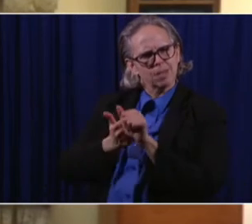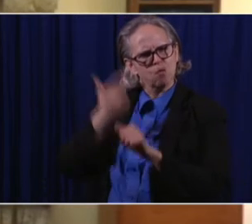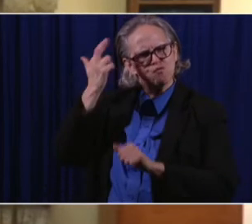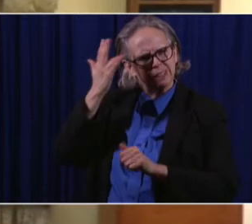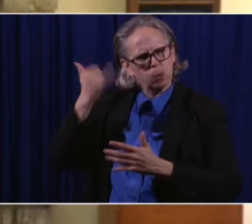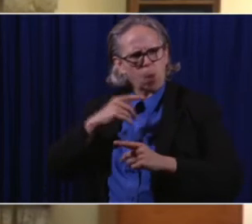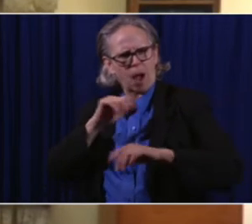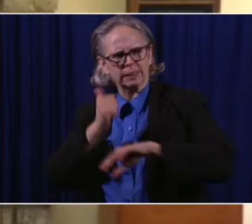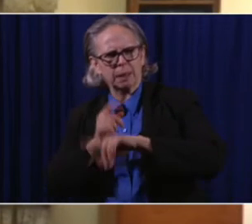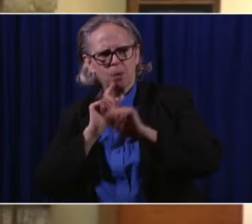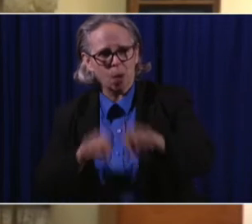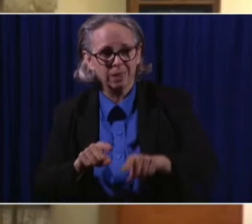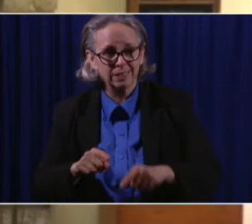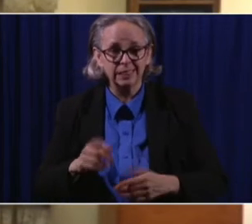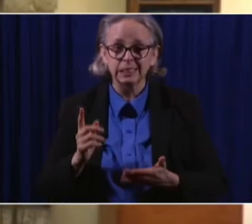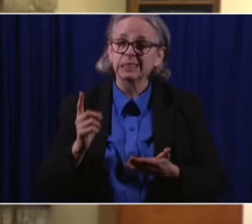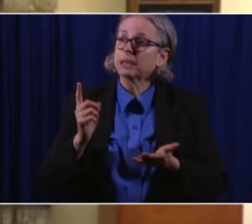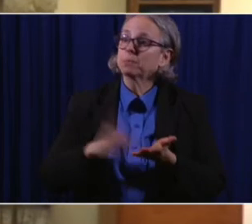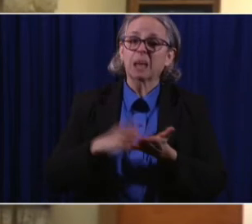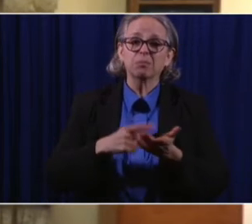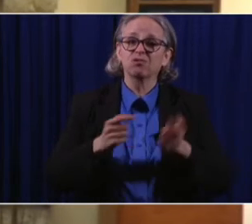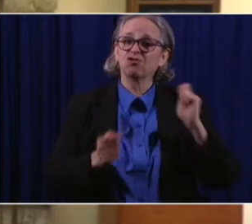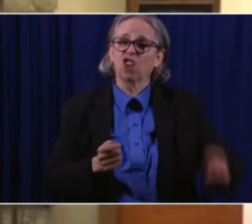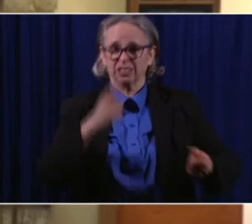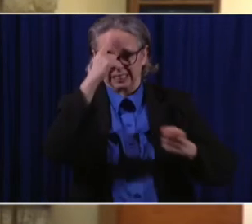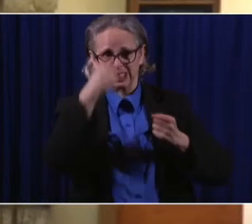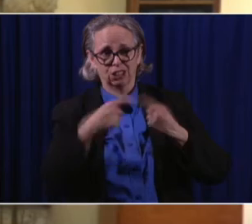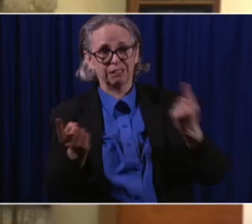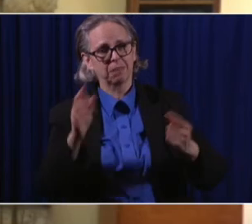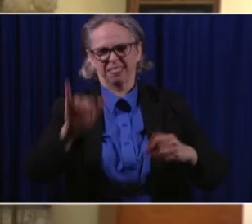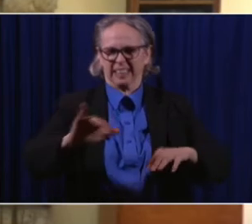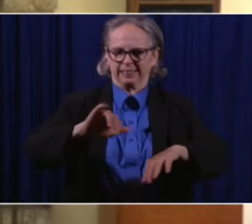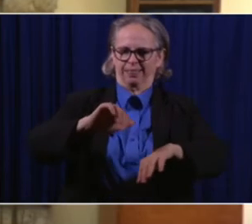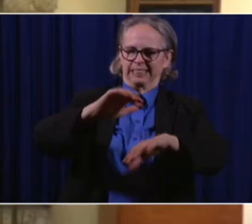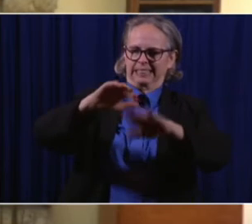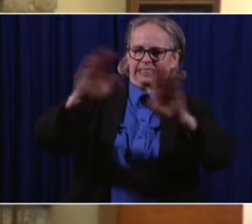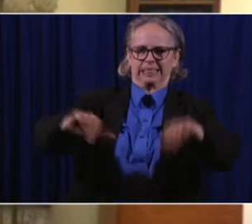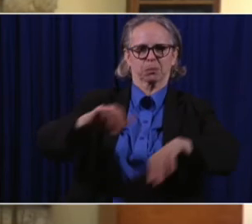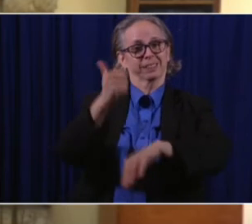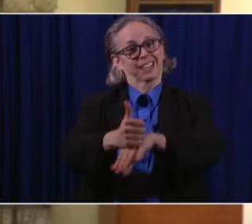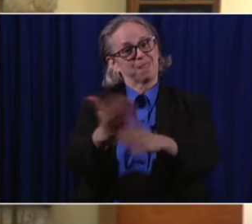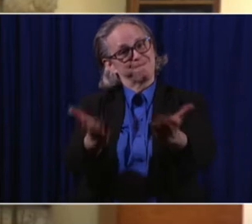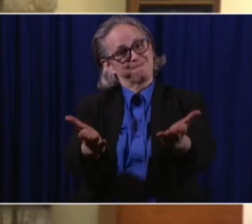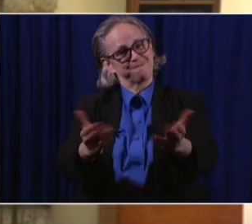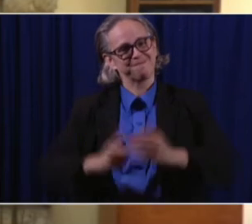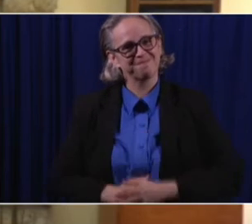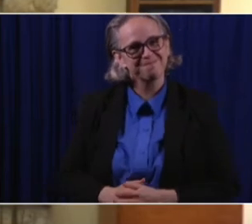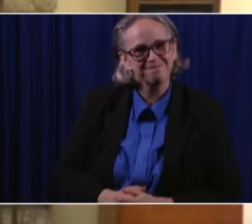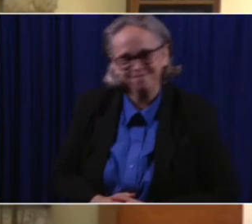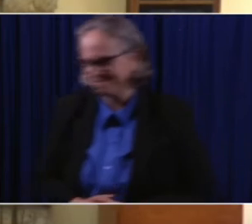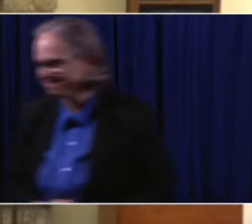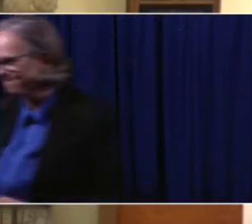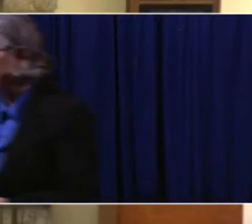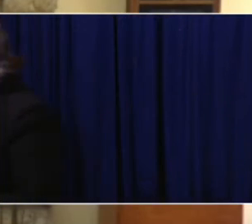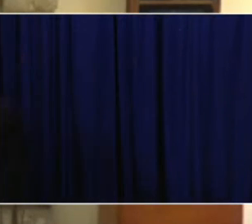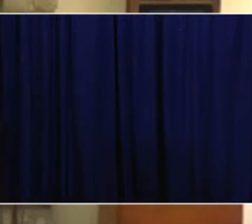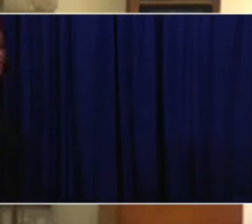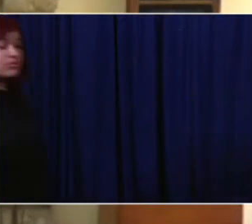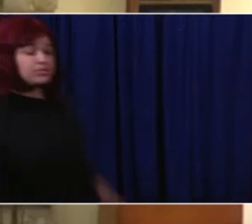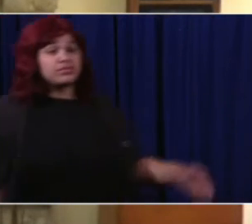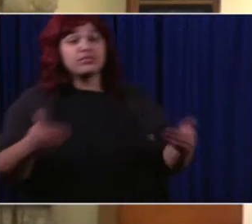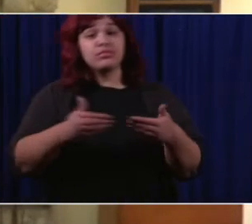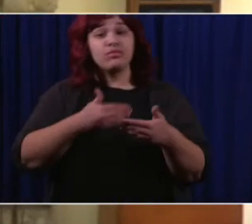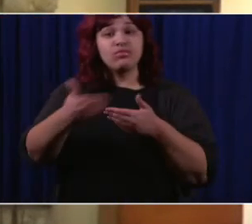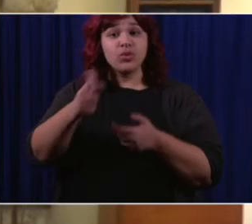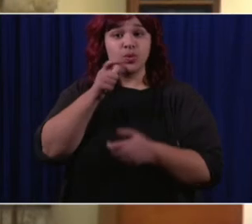works. Next question is from Brian Duggar at WTOL in Toledo. Hi,